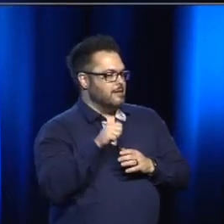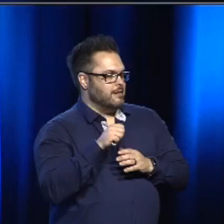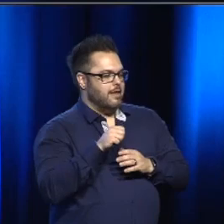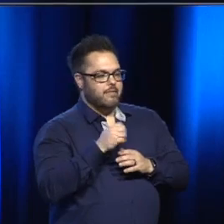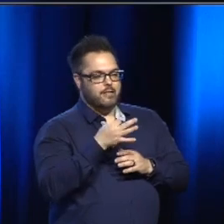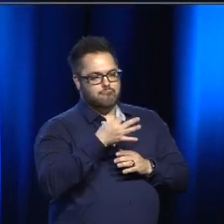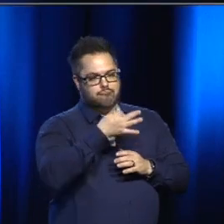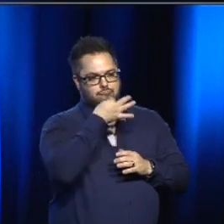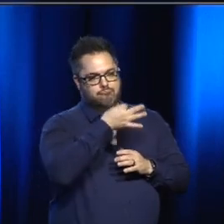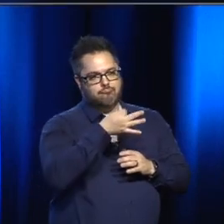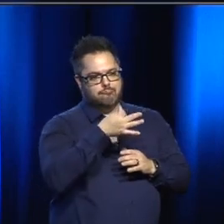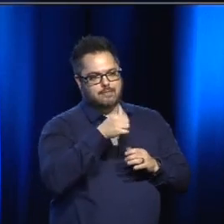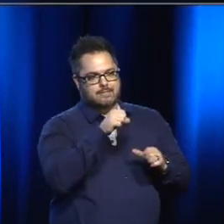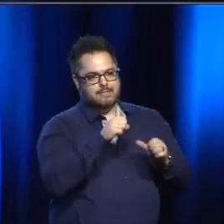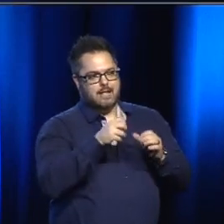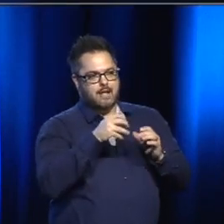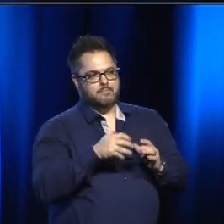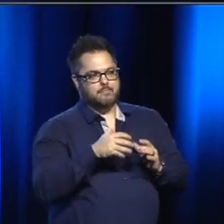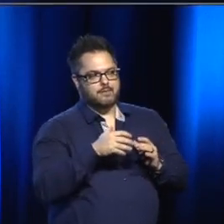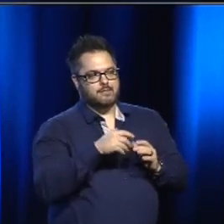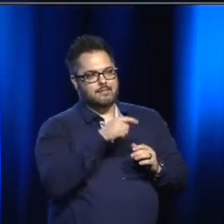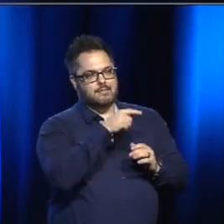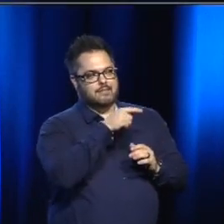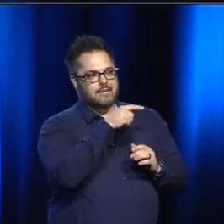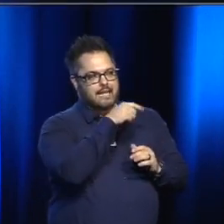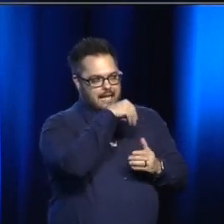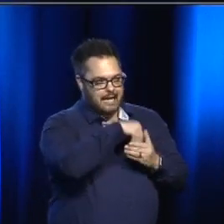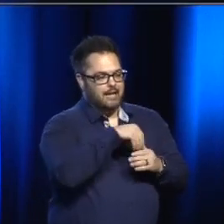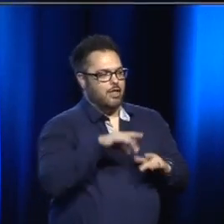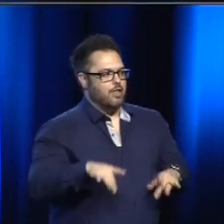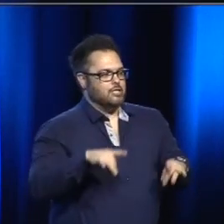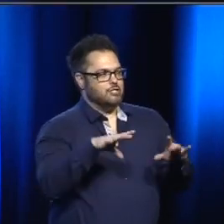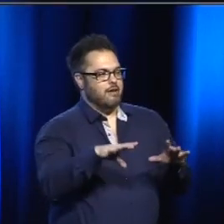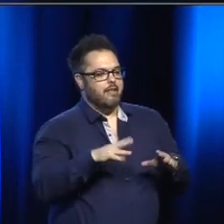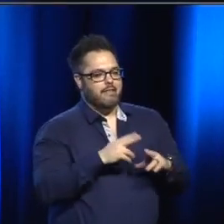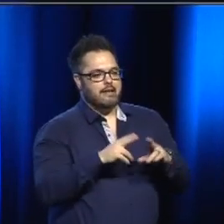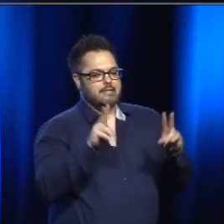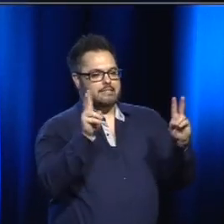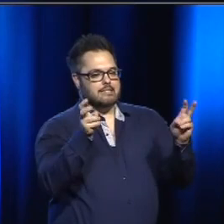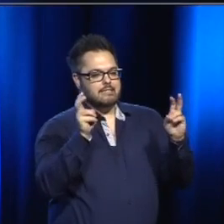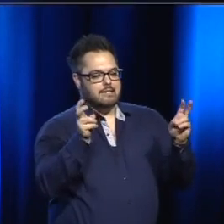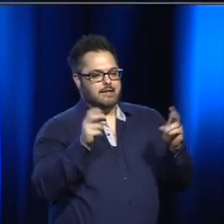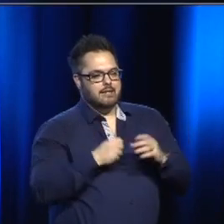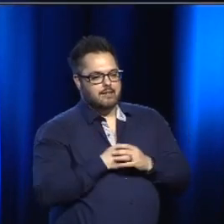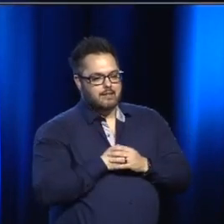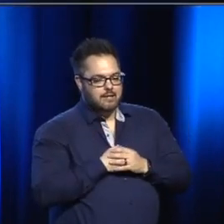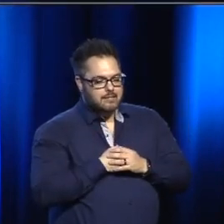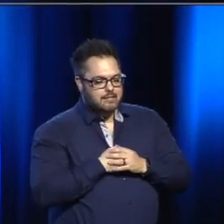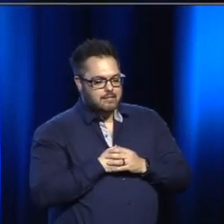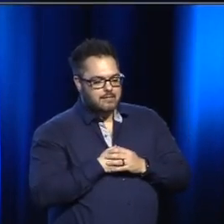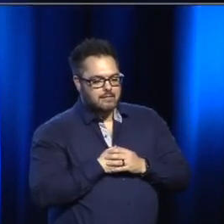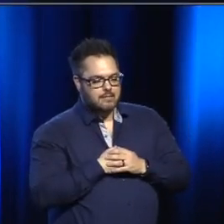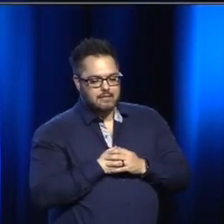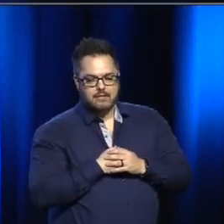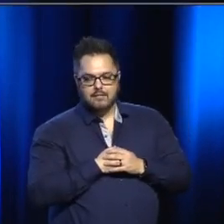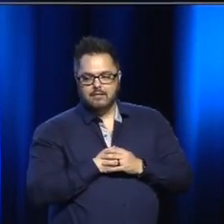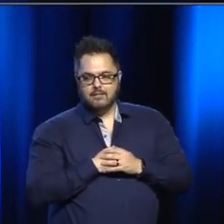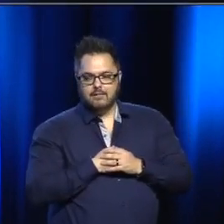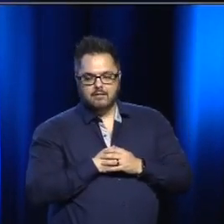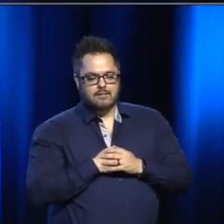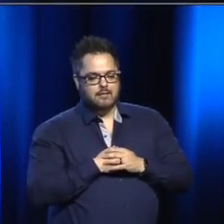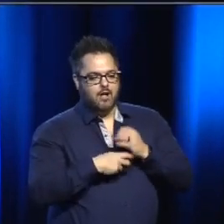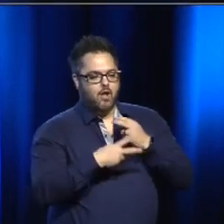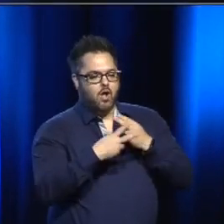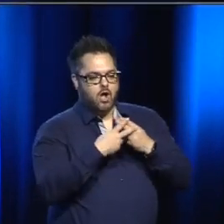Mark is from the University of Tasmania, and the title of his final plenary of SMM 2024 is Conservation and Management of